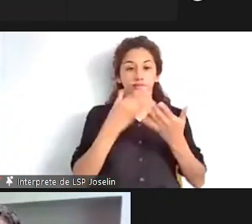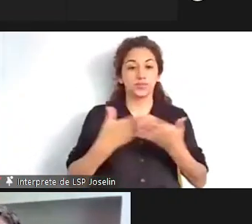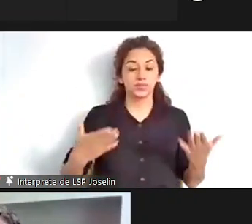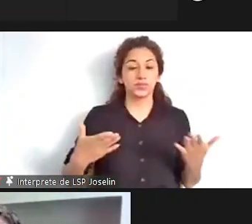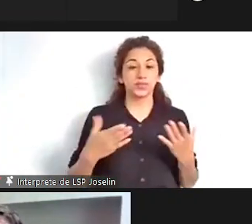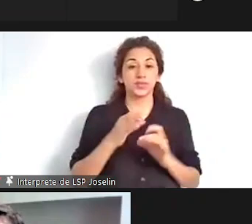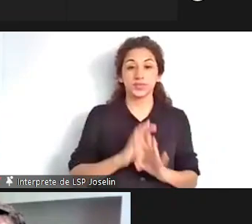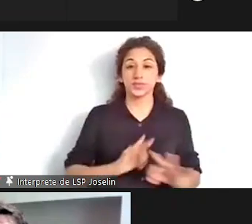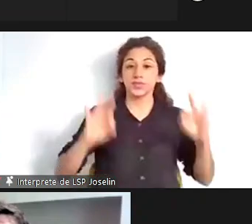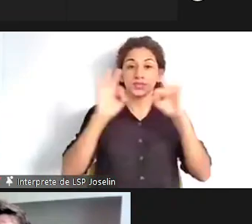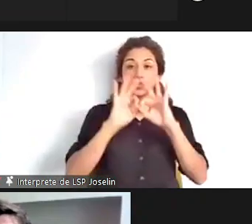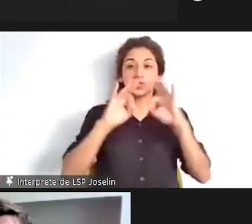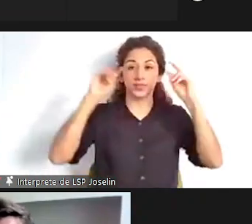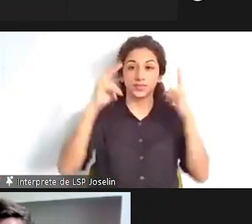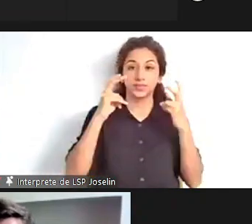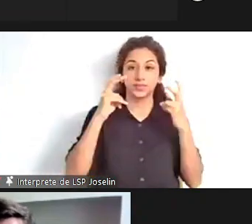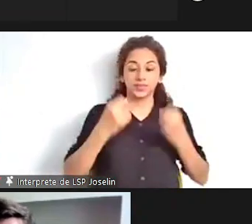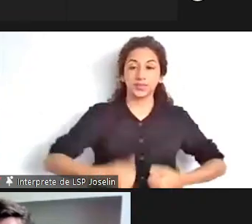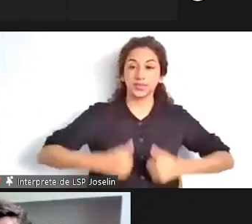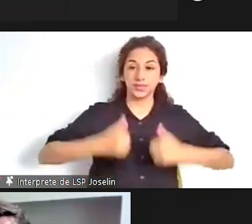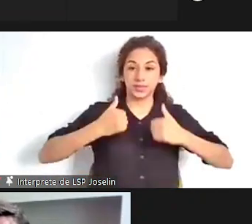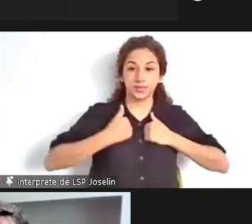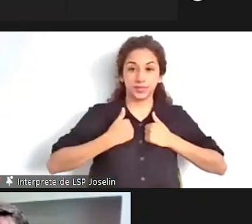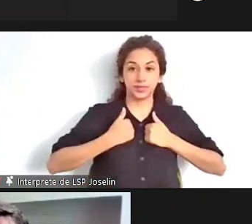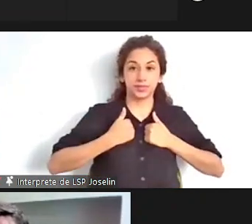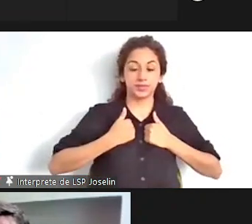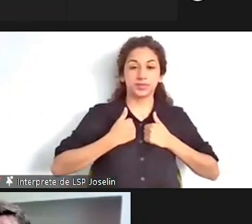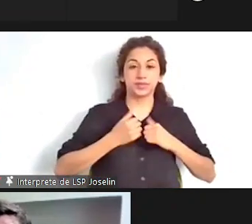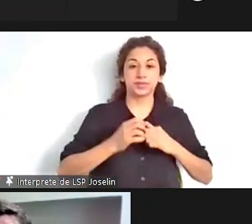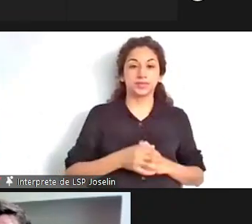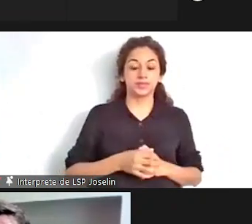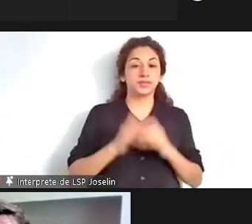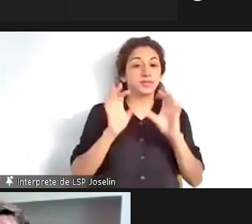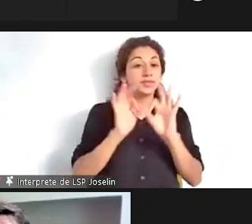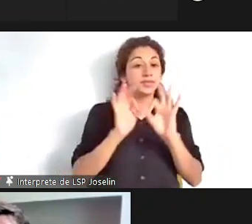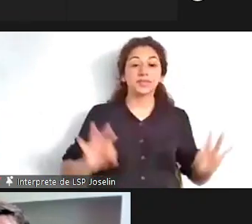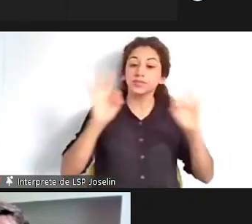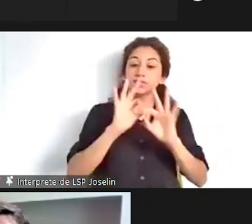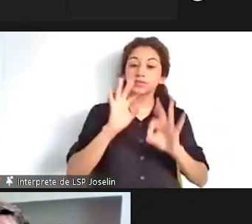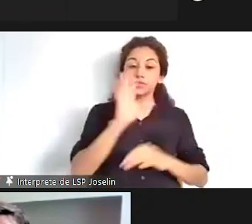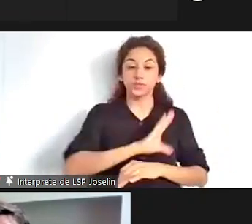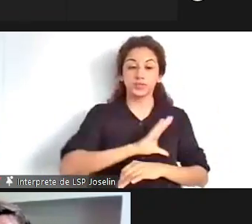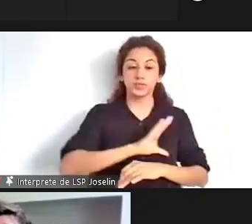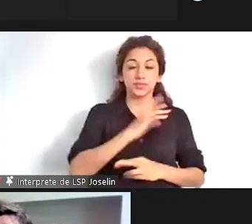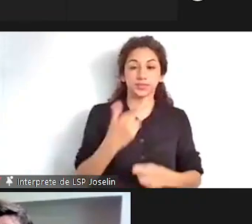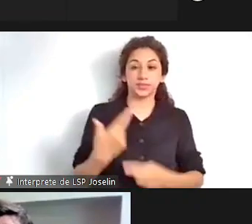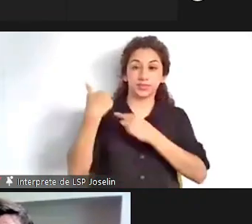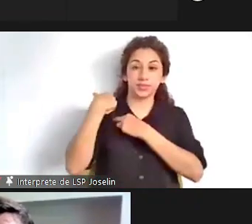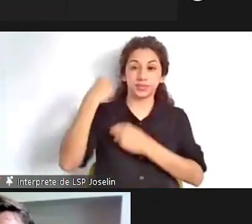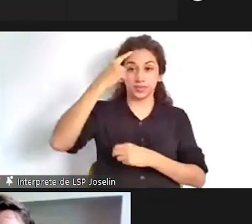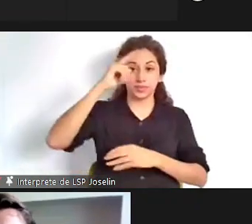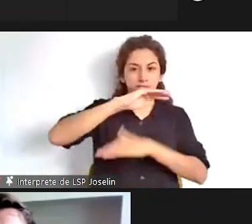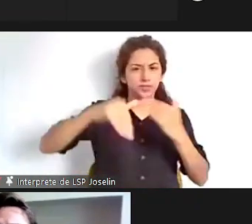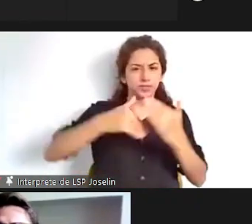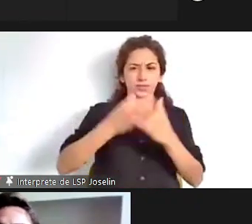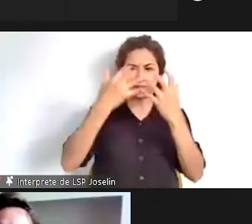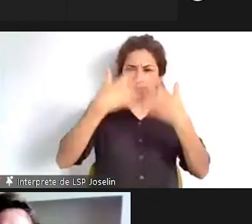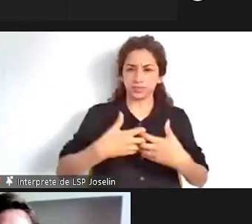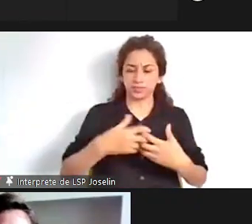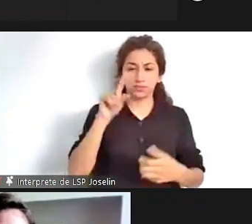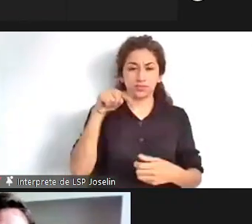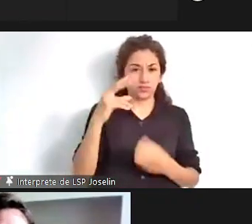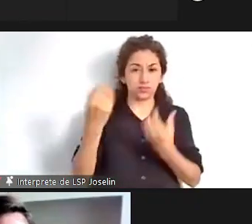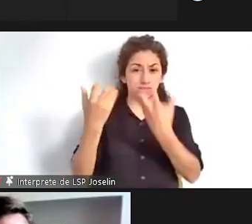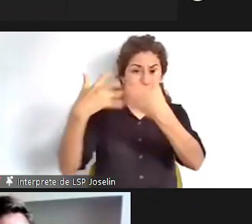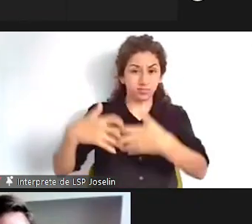one another and with common elements to explain the object the importance of the